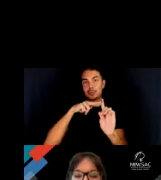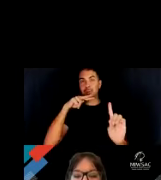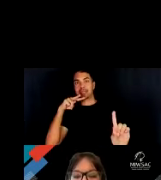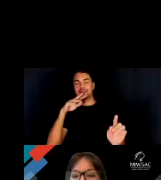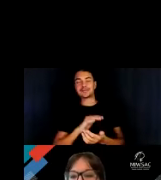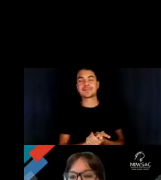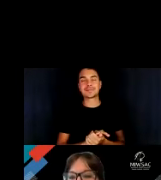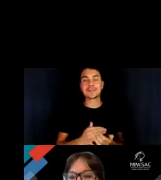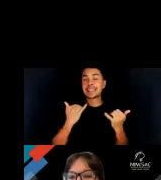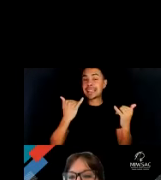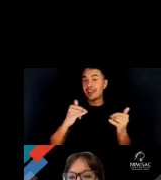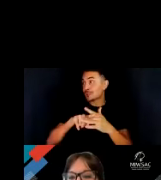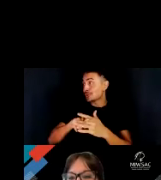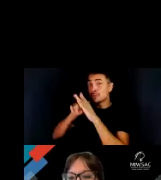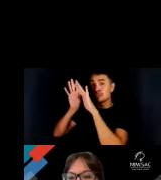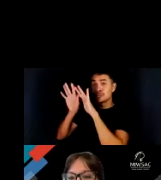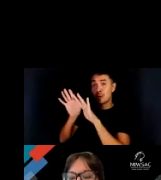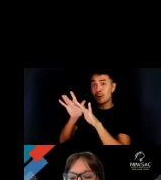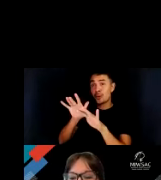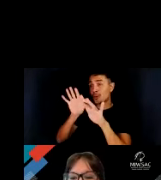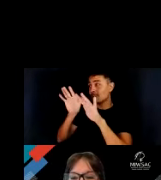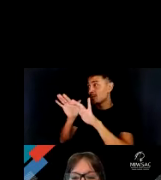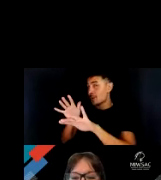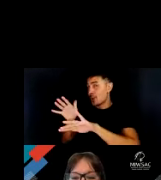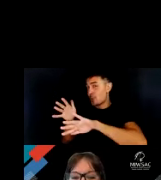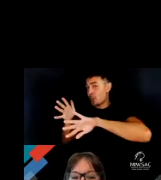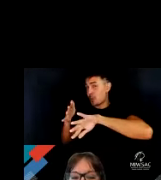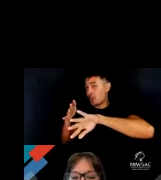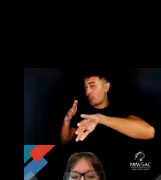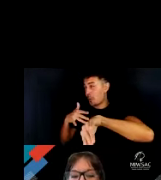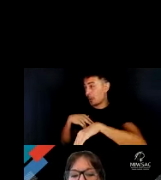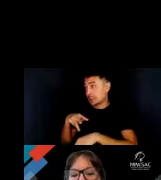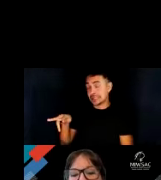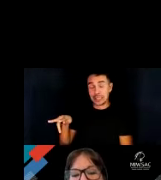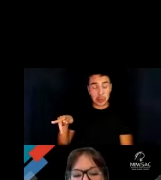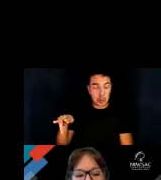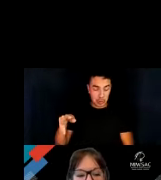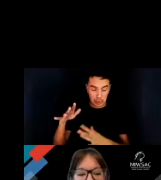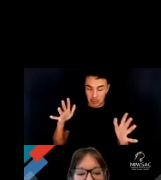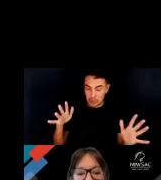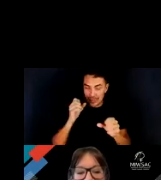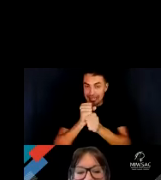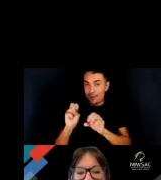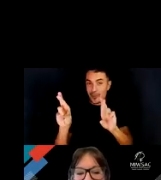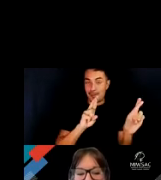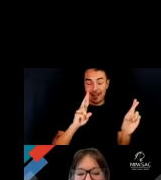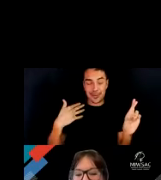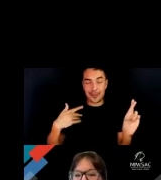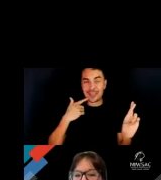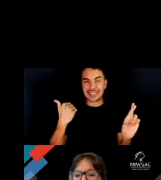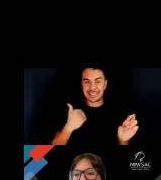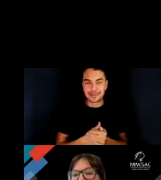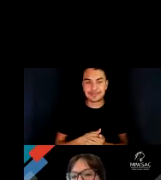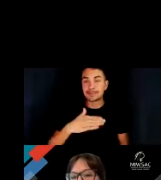getting started snowing here and very windy, so we're bracing ourselves for that. Shayla, did you want